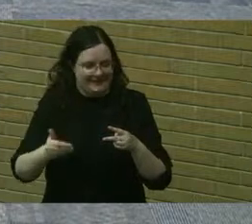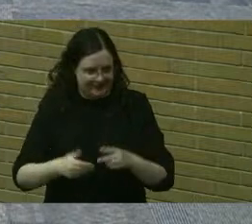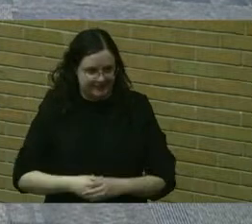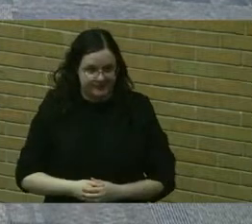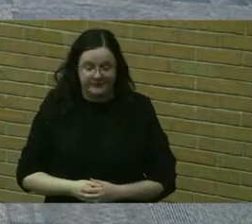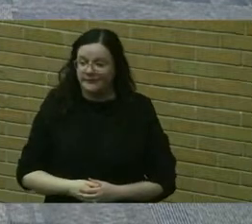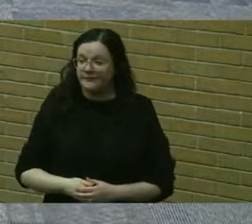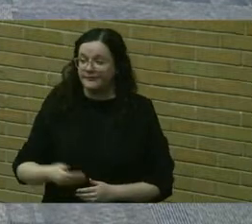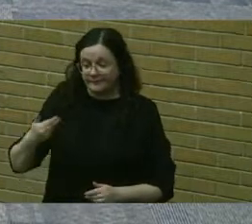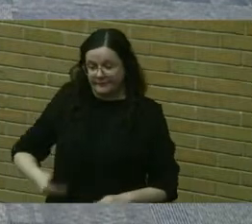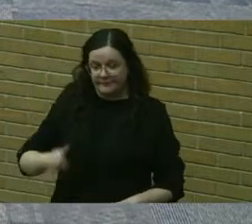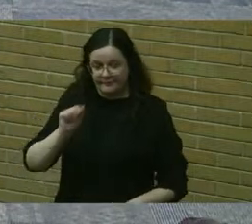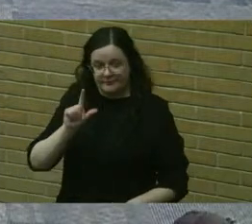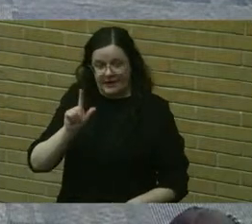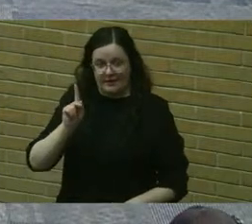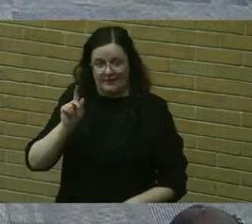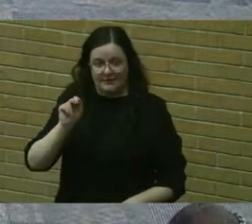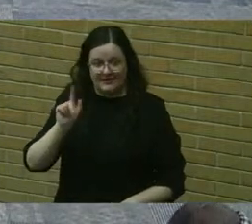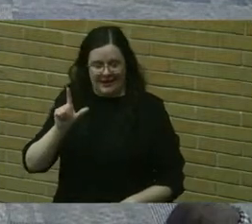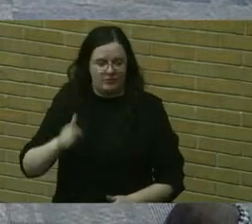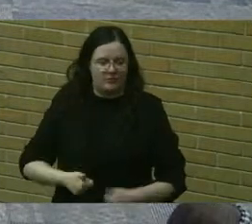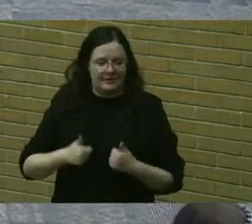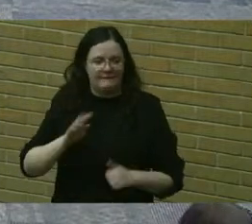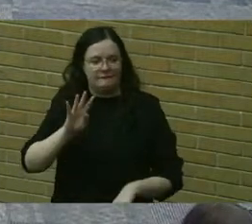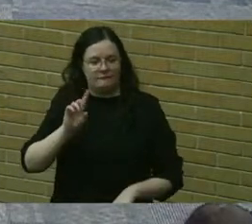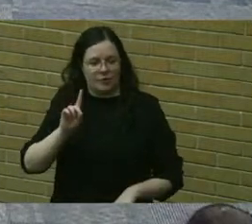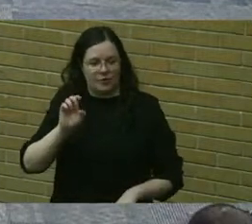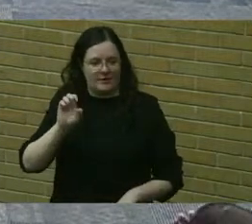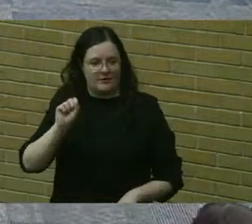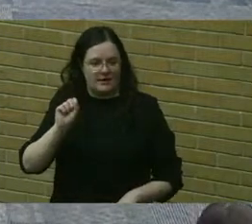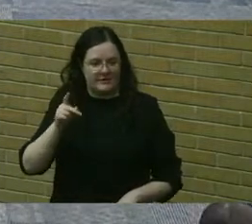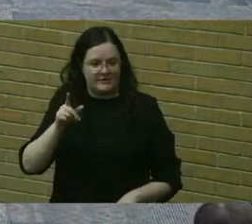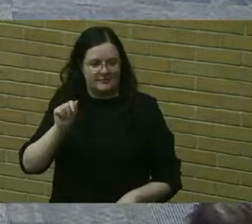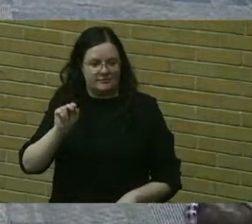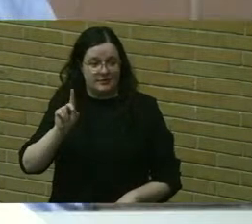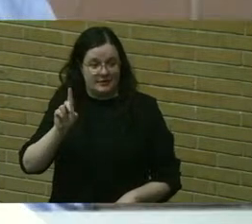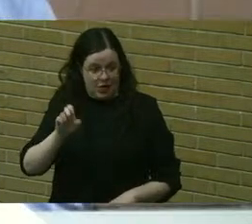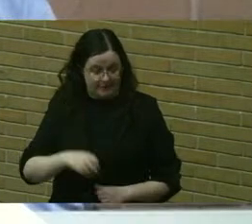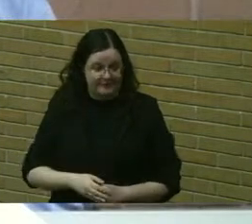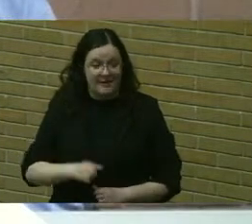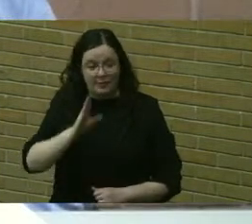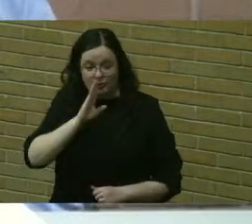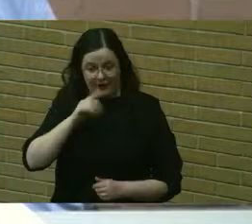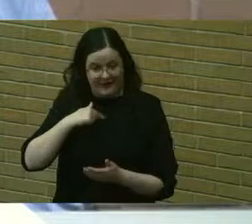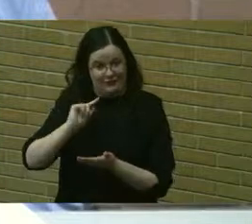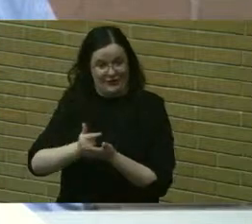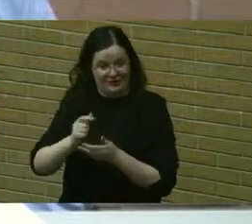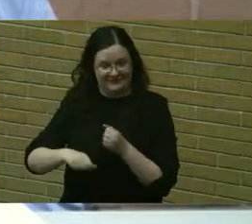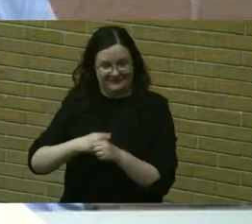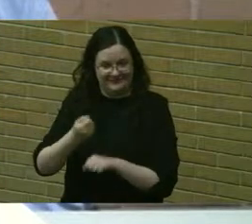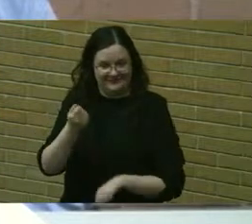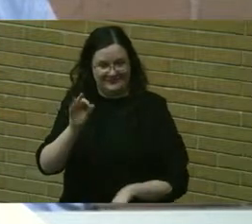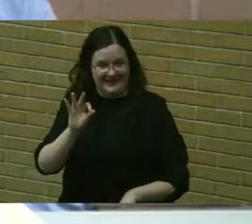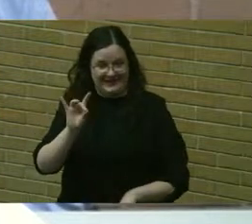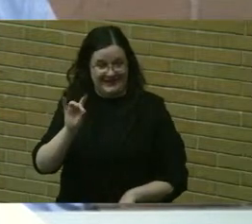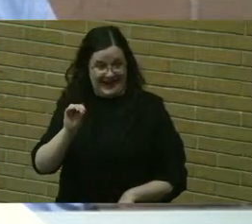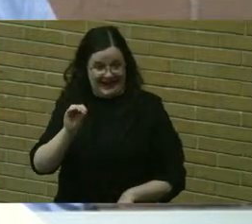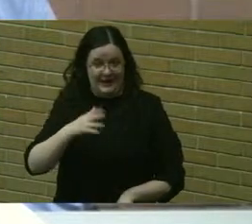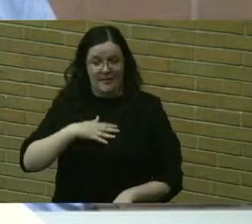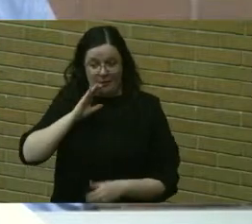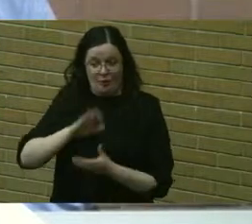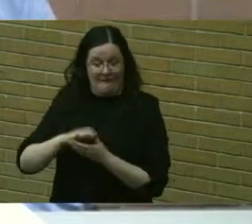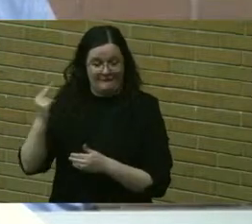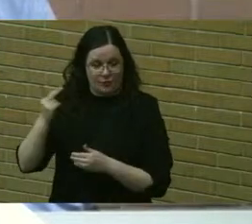Al Cannell, 41 Esplanade. I graduated from Brighton in 1980. Lived in Brighton since my wife and I returned